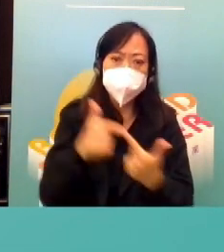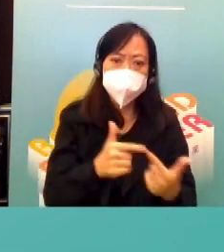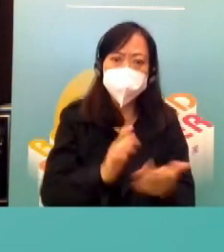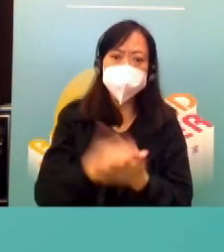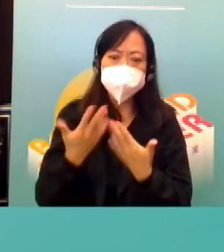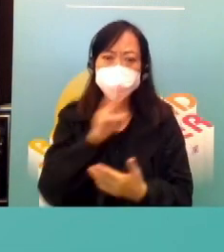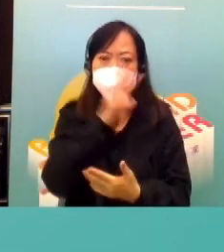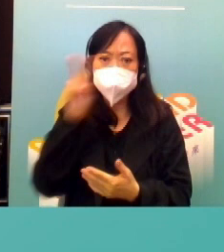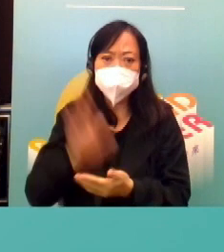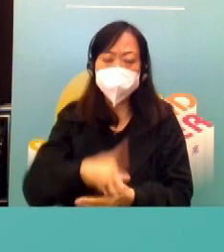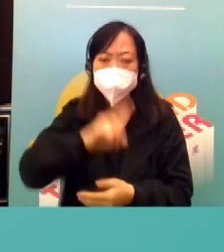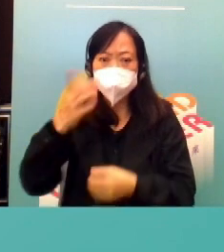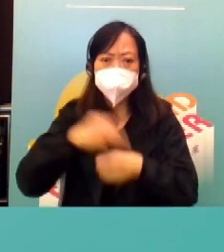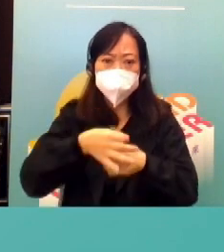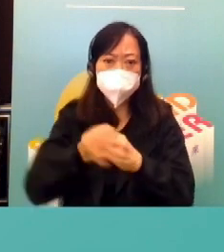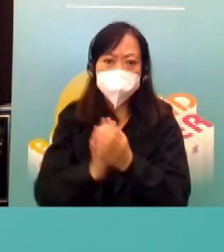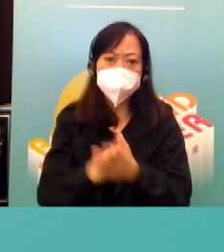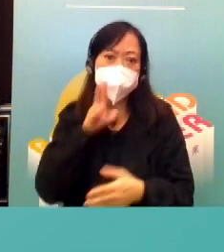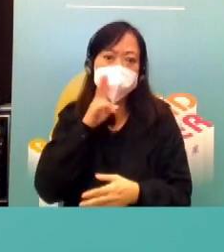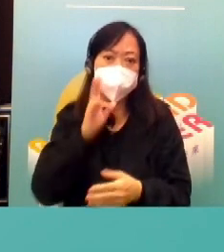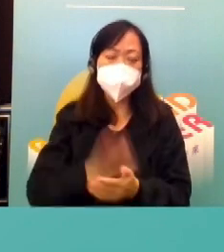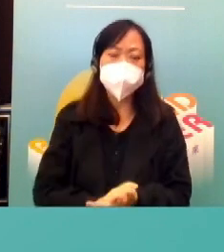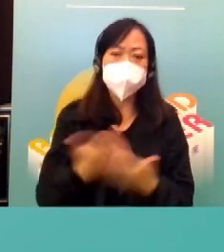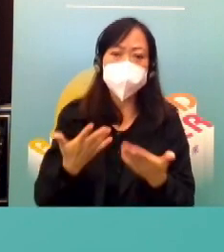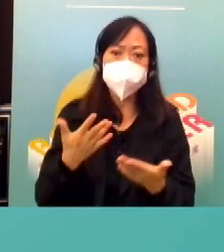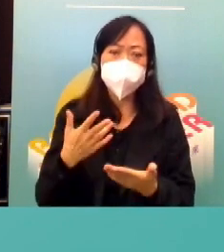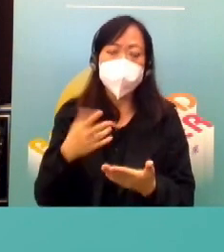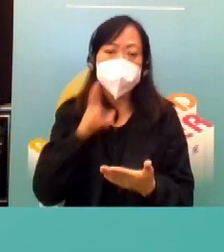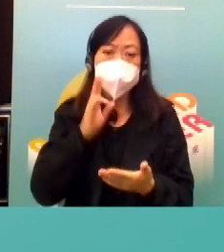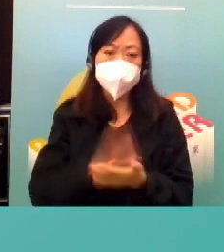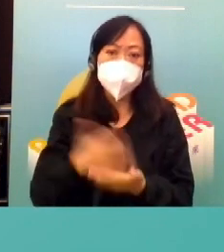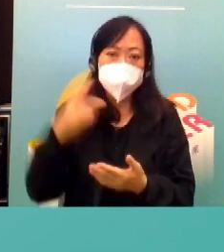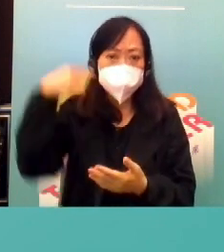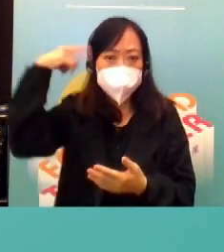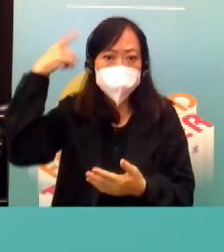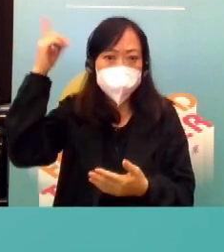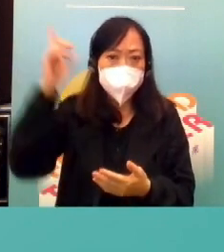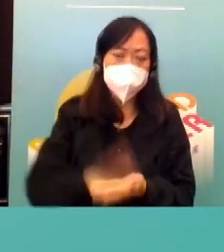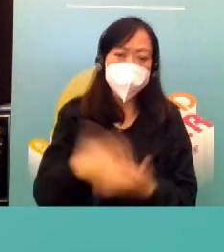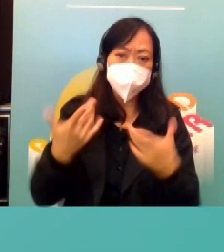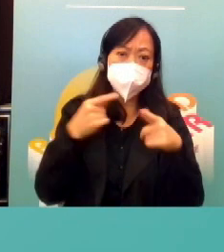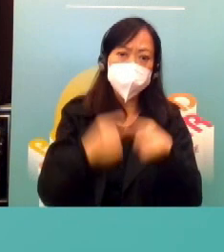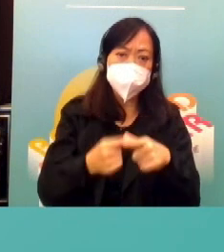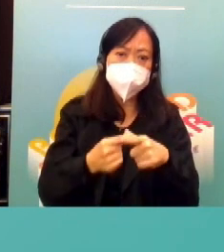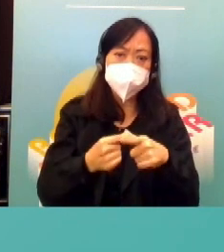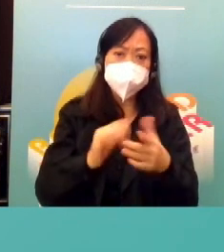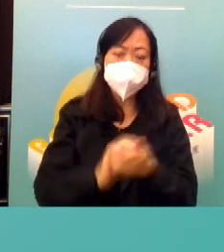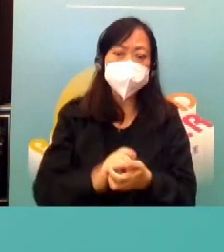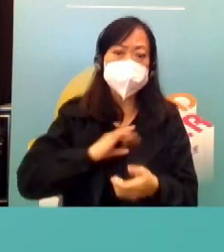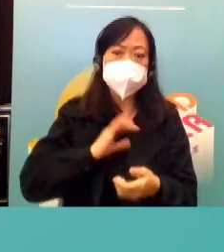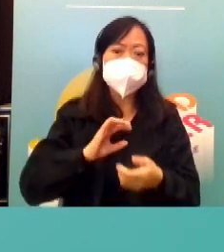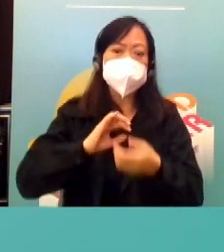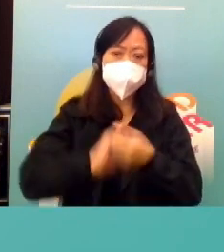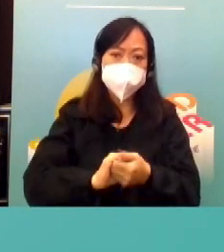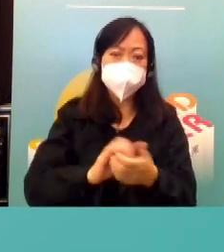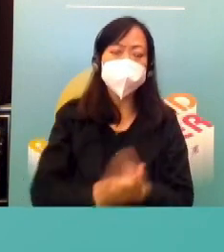example, in the US, Kansas City actually used this kind of public-private partnership to actually improve the smart city. And